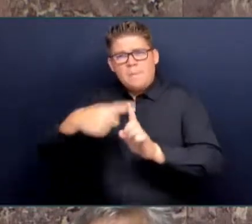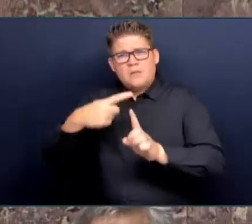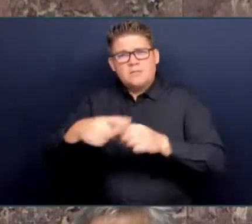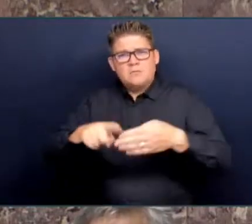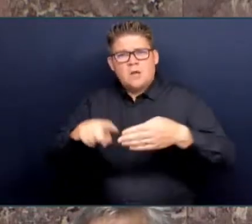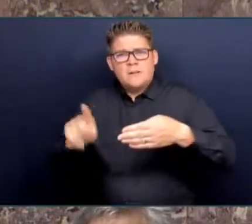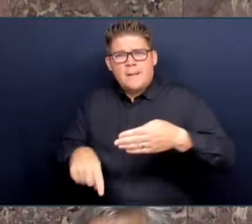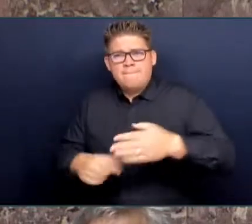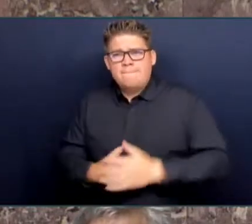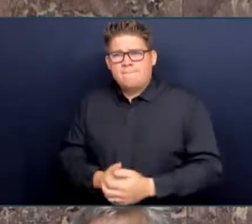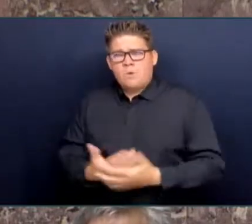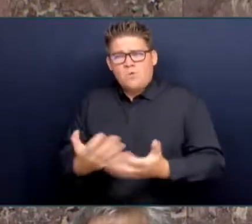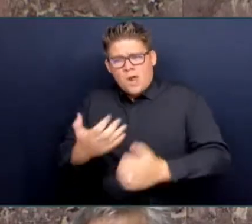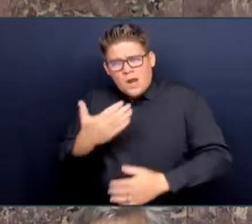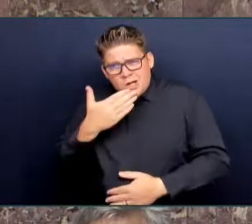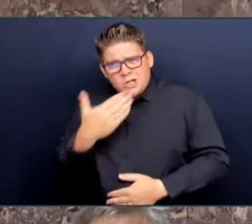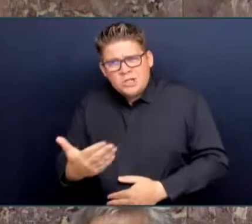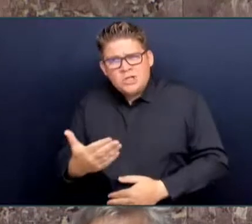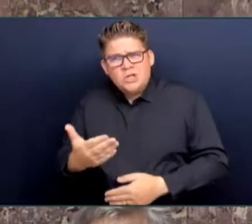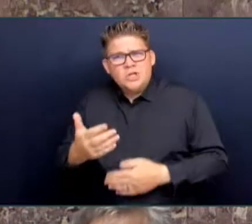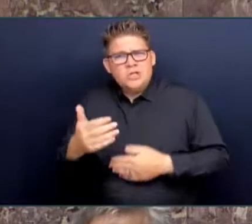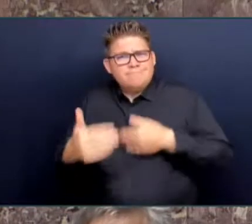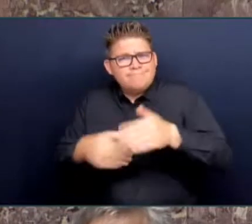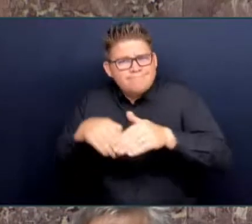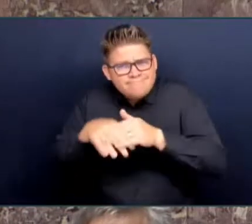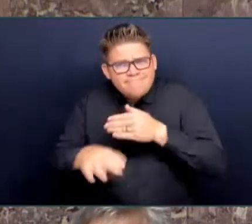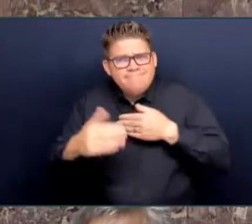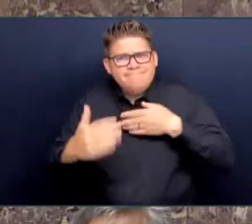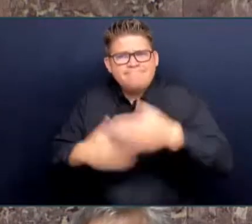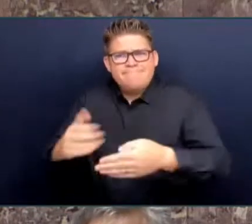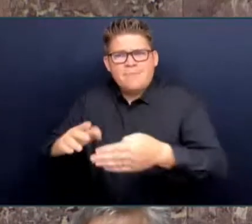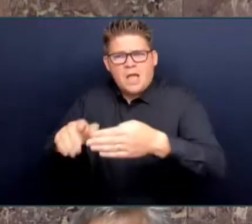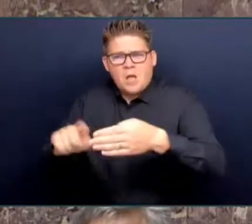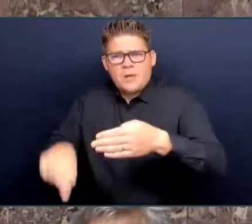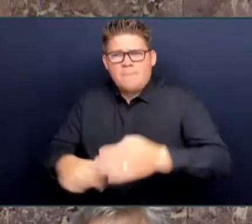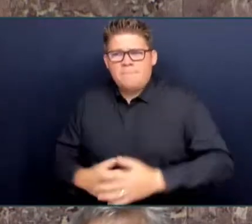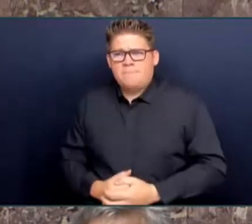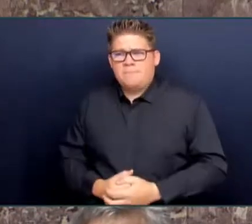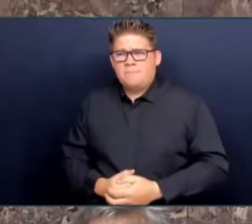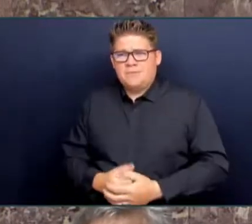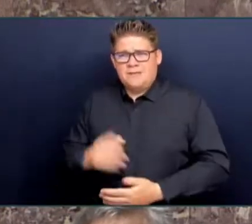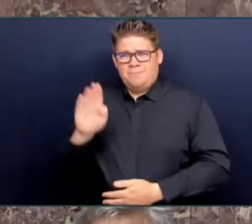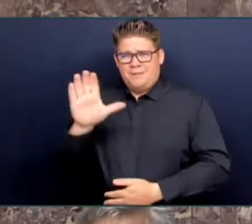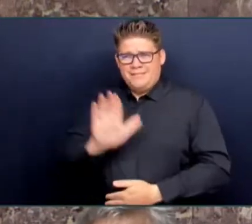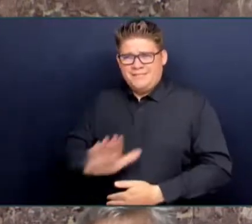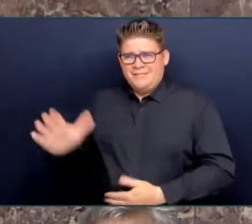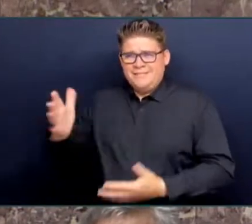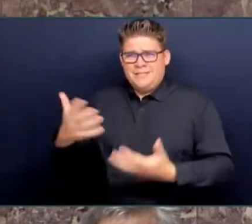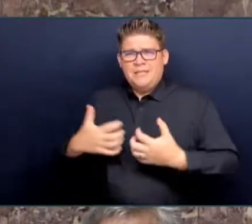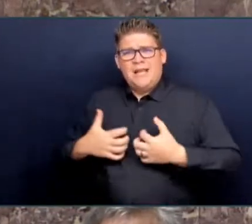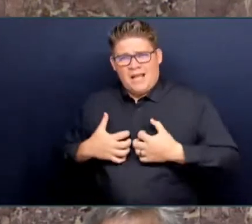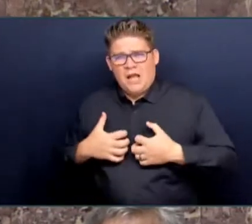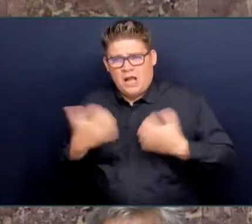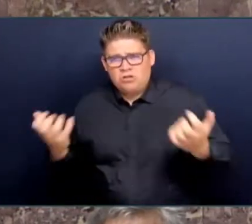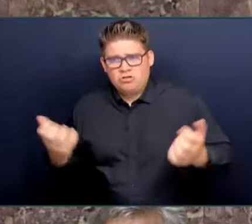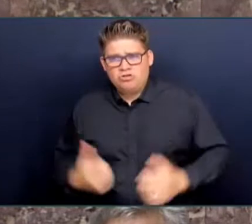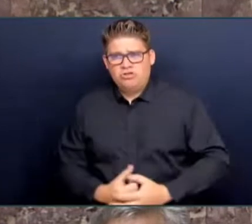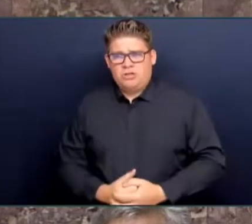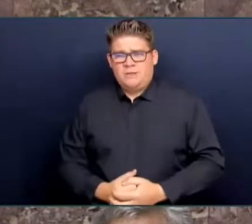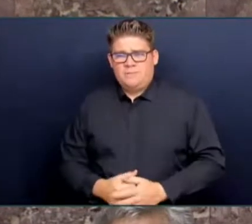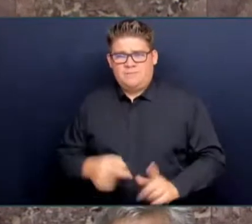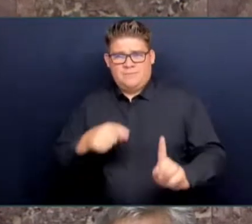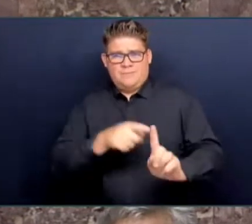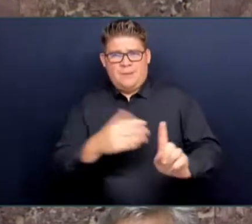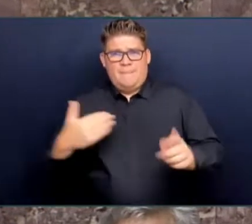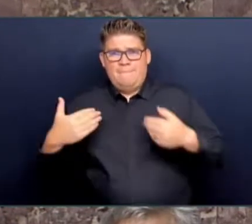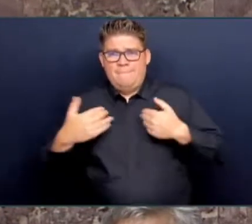can imagine how outraged British Columbians are to learn that under this minister, there are now 64 vice presidents